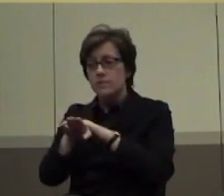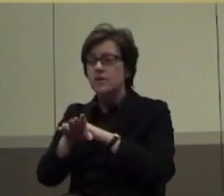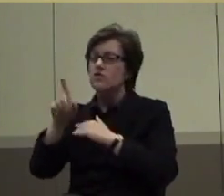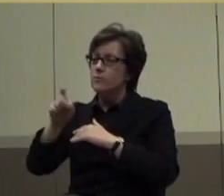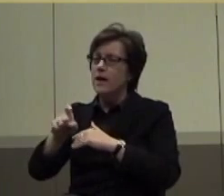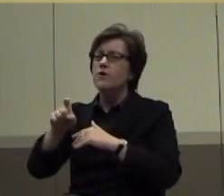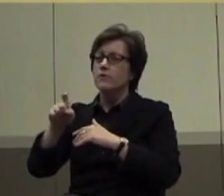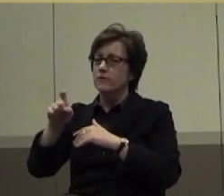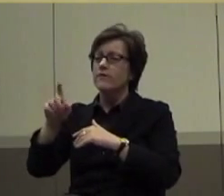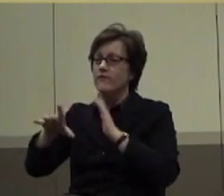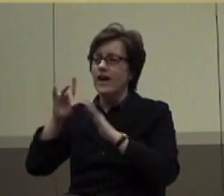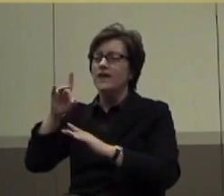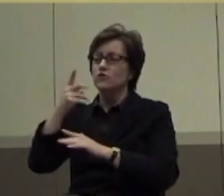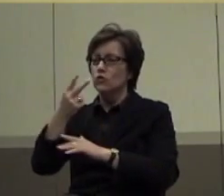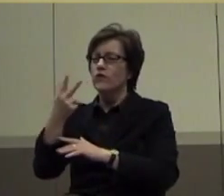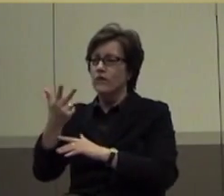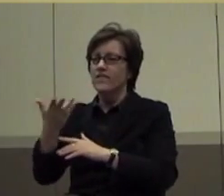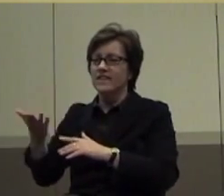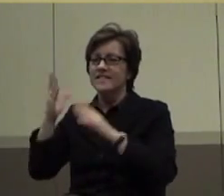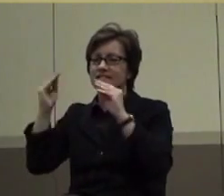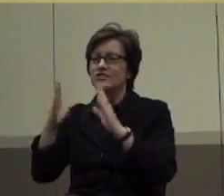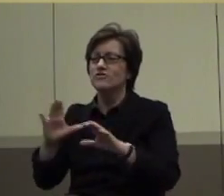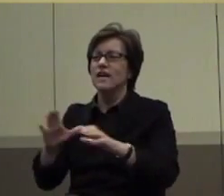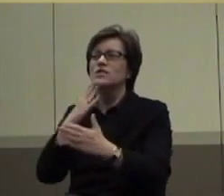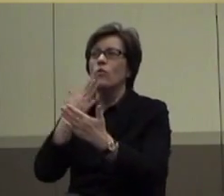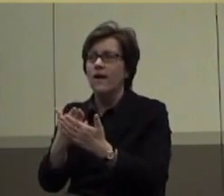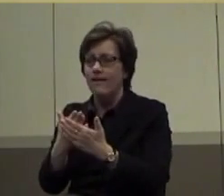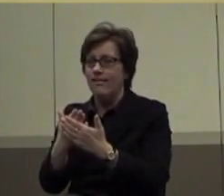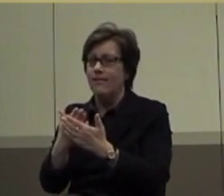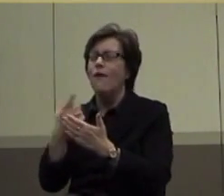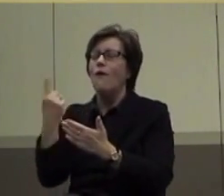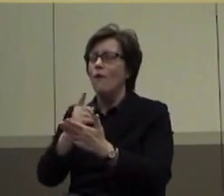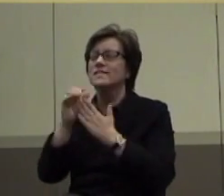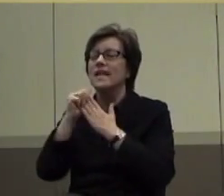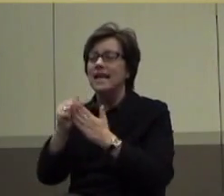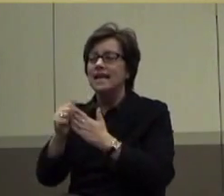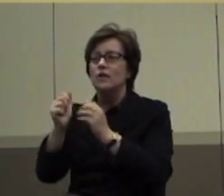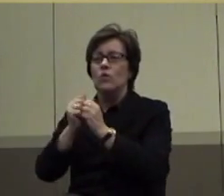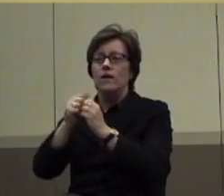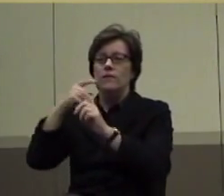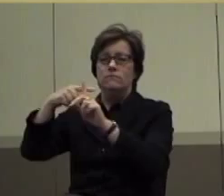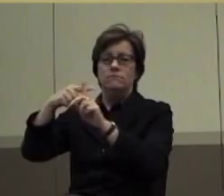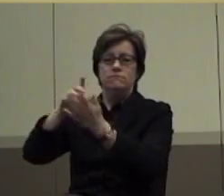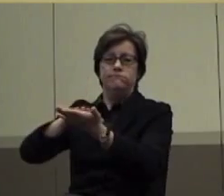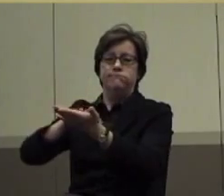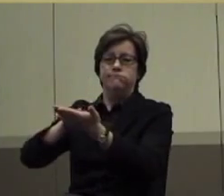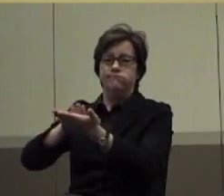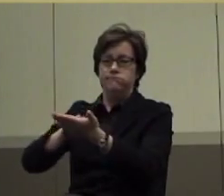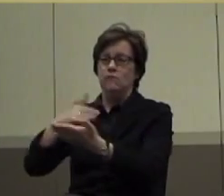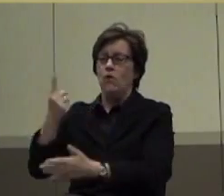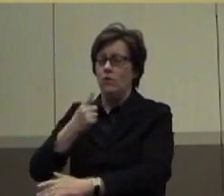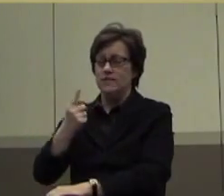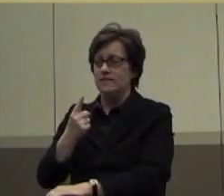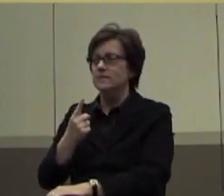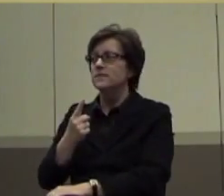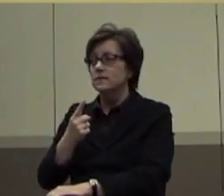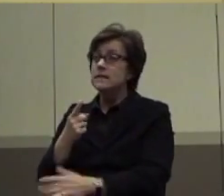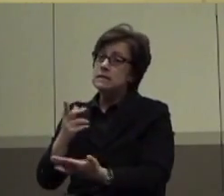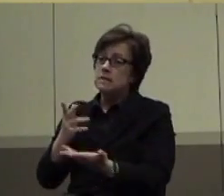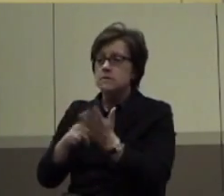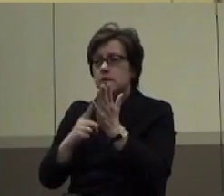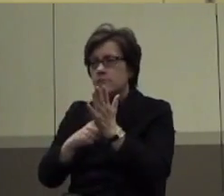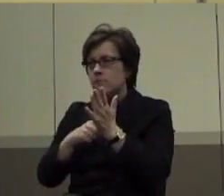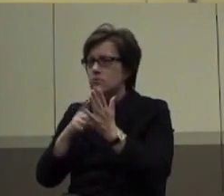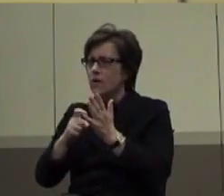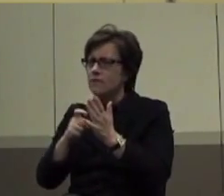the teacher is doing well. You always want to lead with those things. All right? Now, sometimes you have to